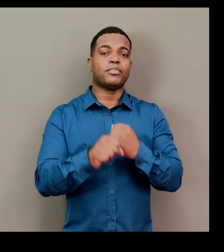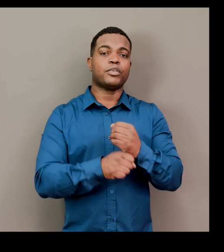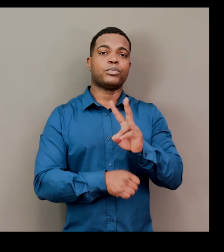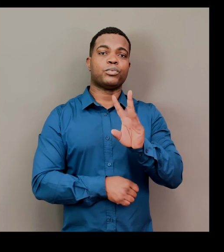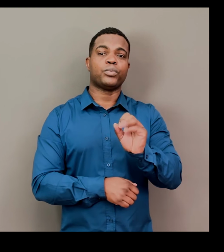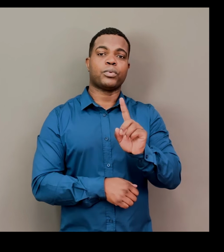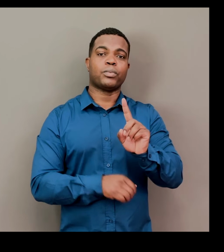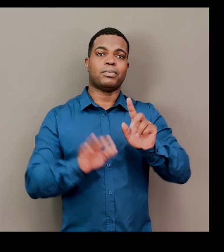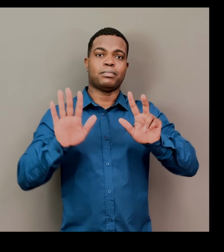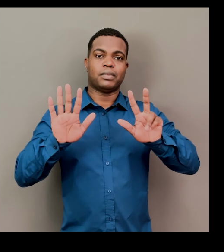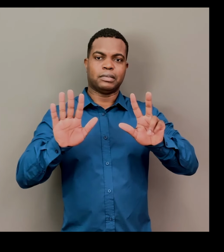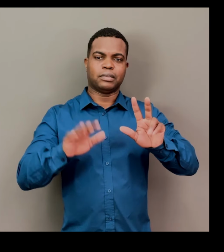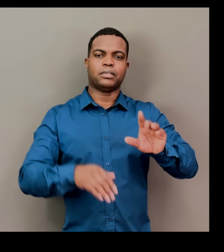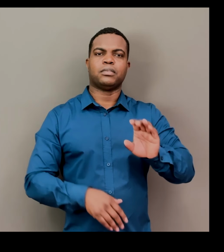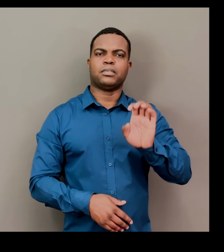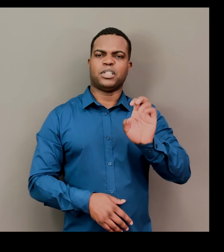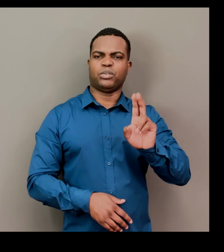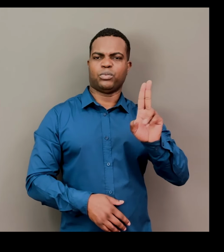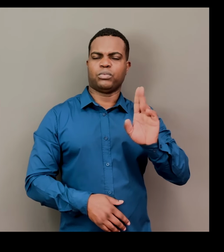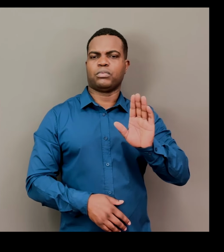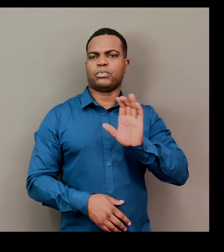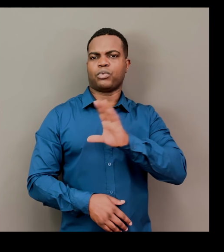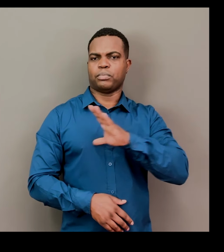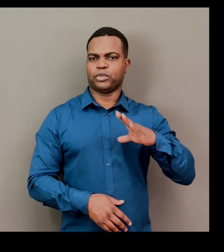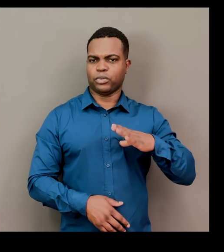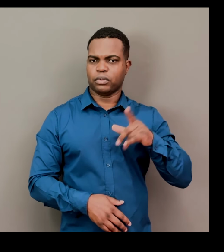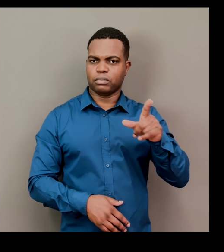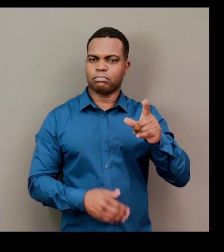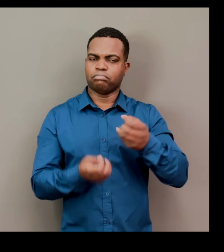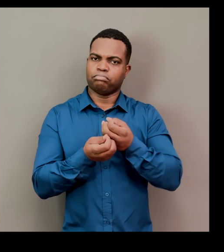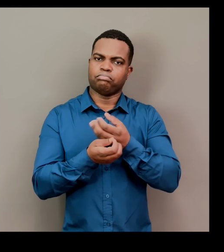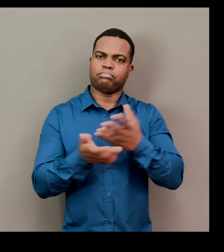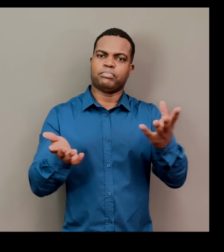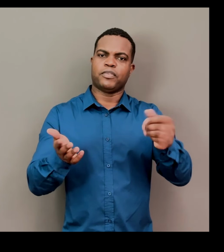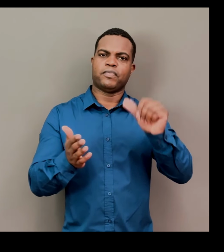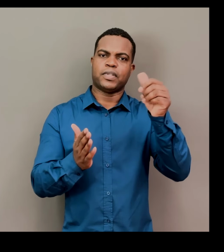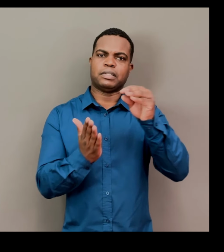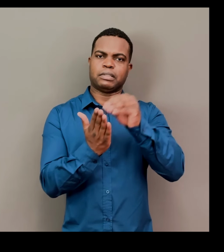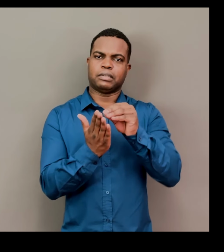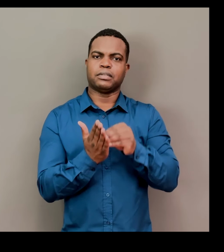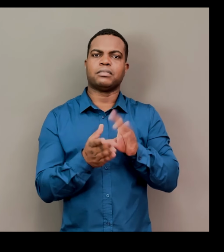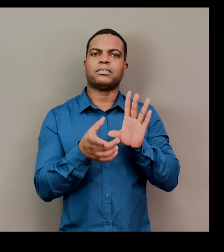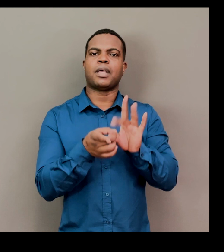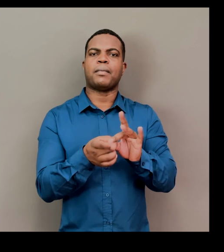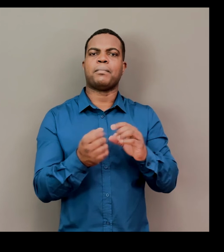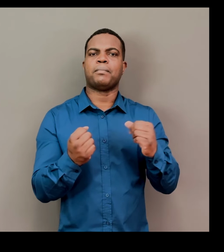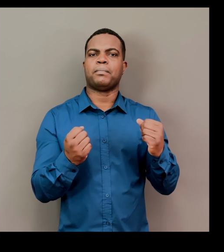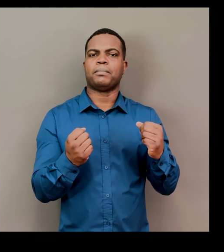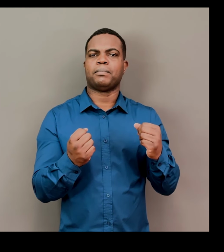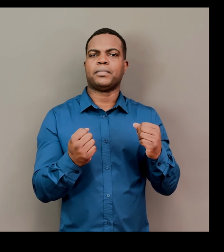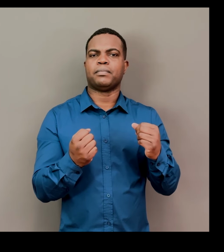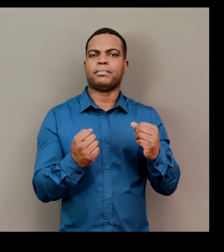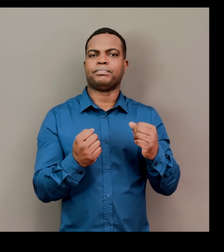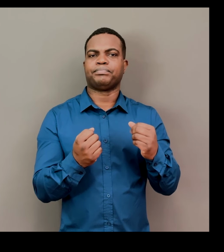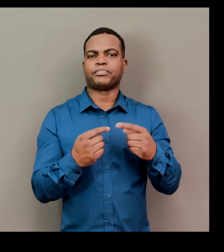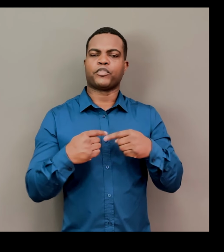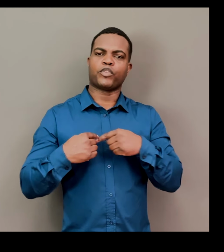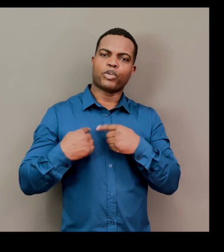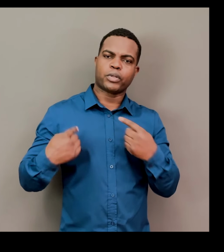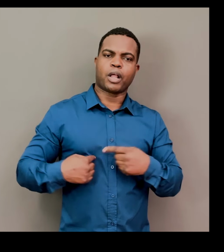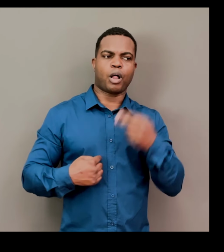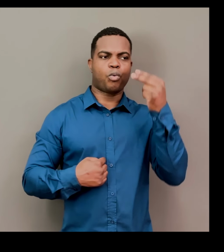the European Commission introduced the first voluntary code of practice on disinformation.